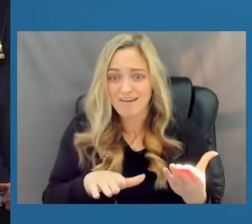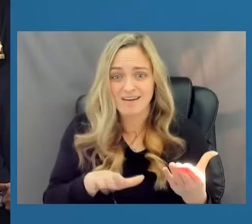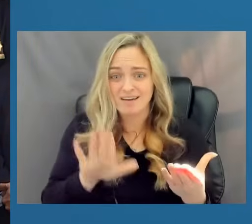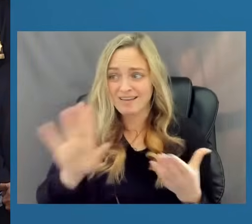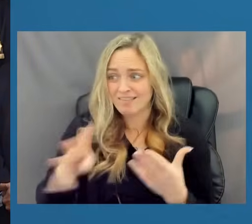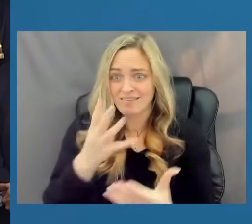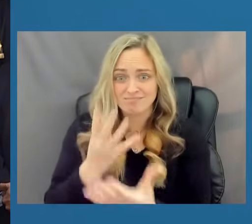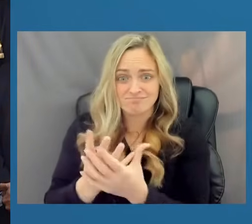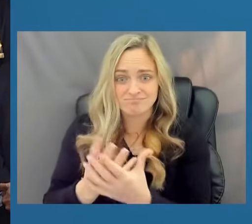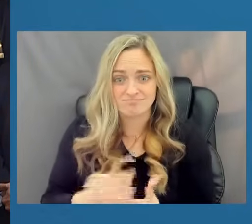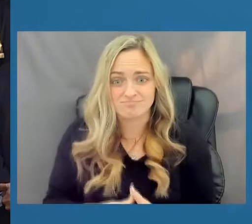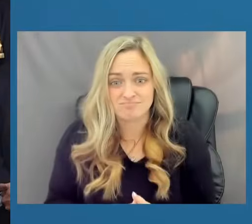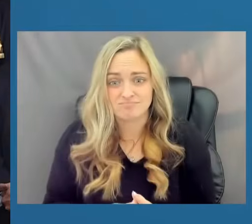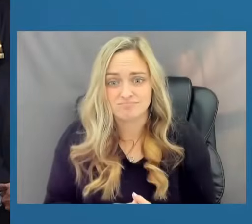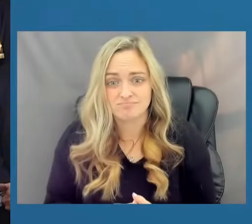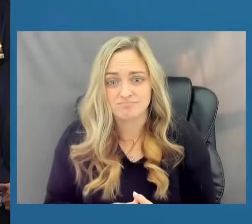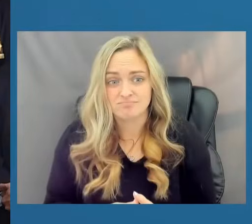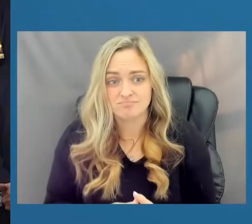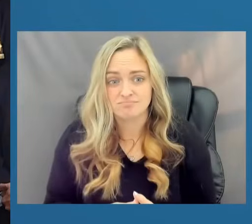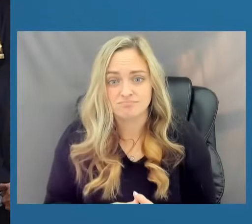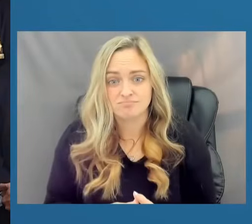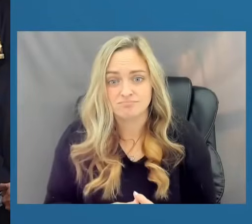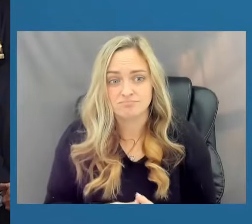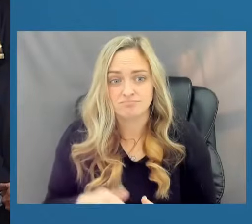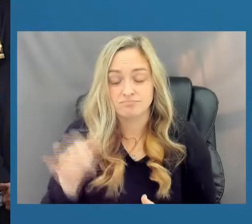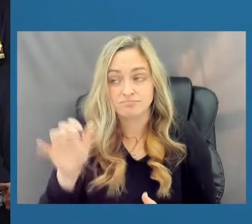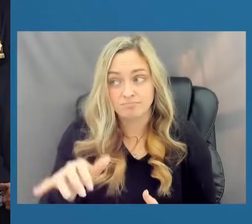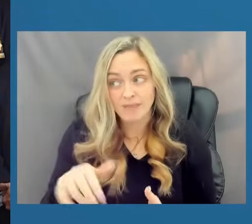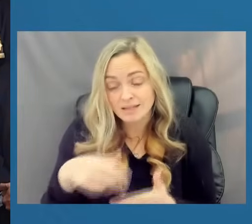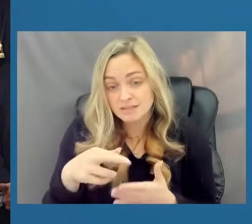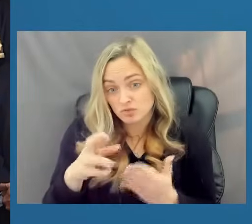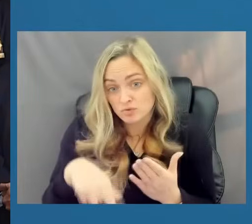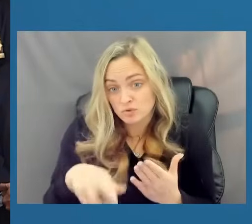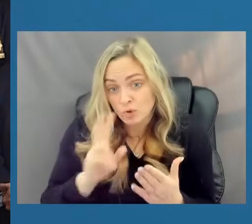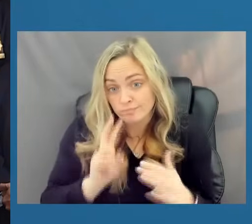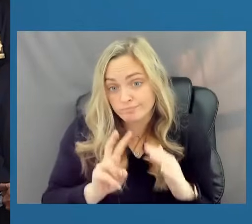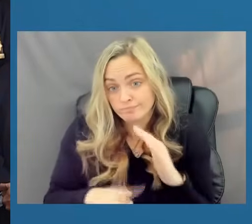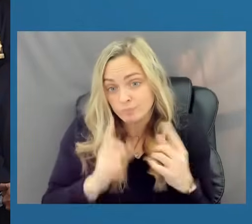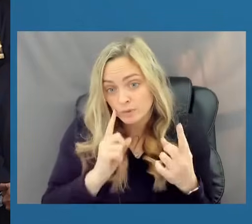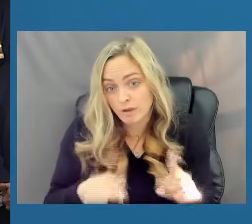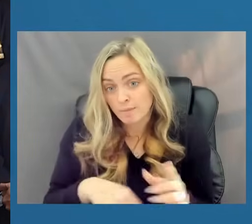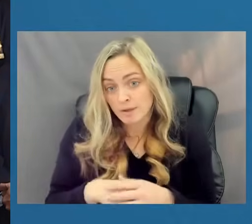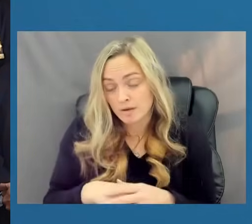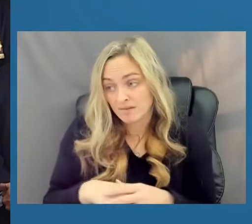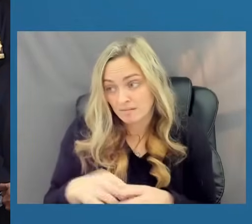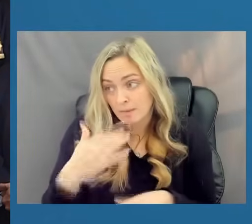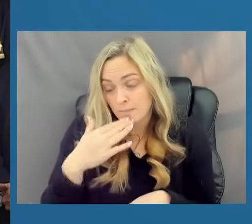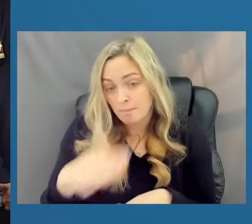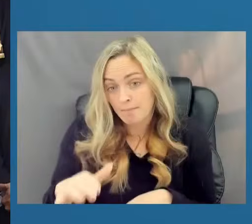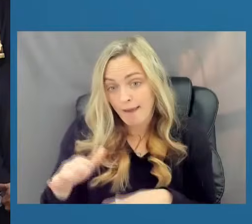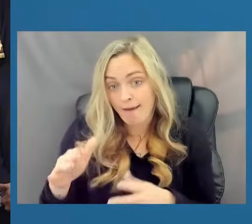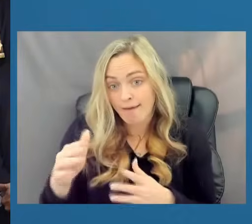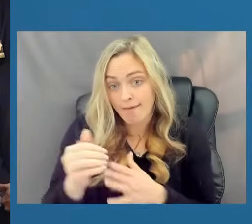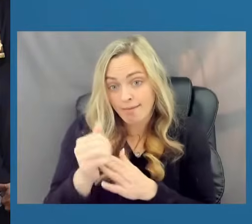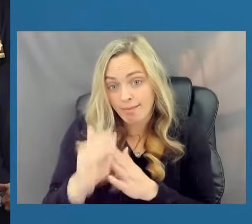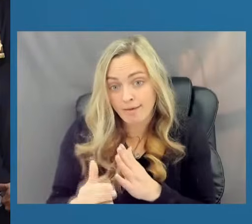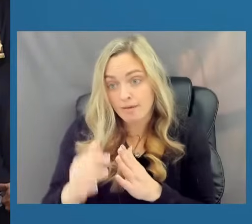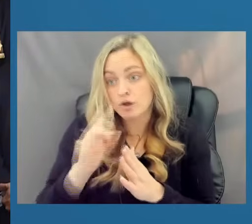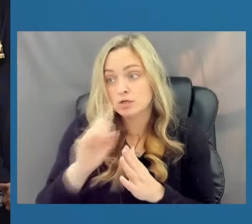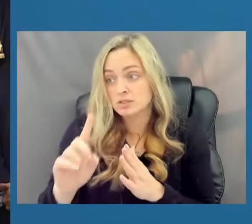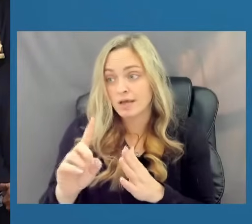custody. And this is the inevitable result of leadership that values force over